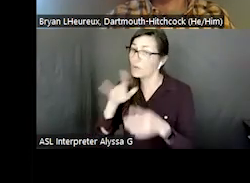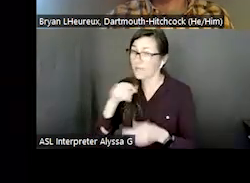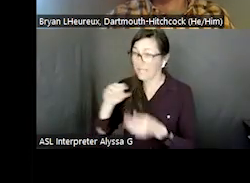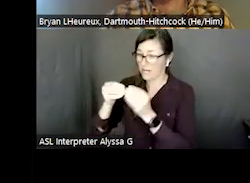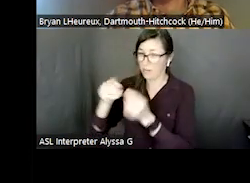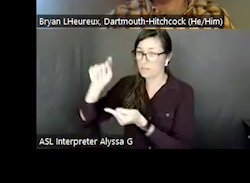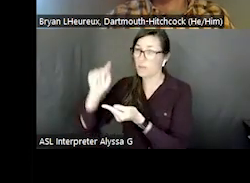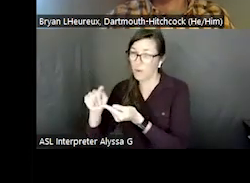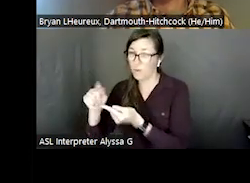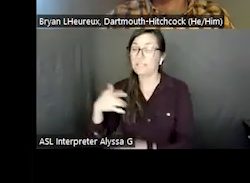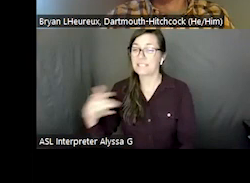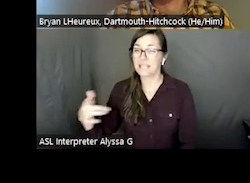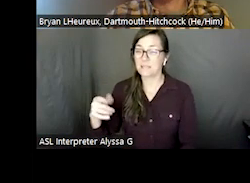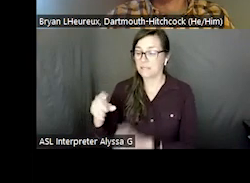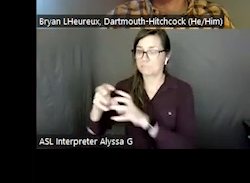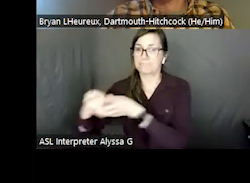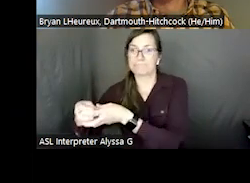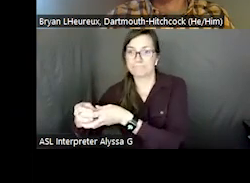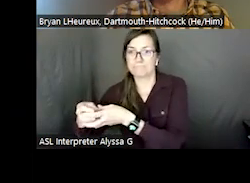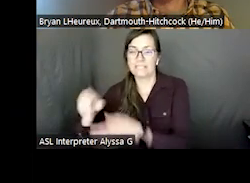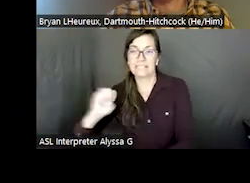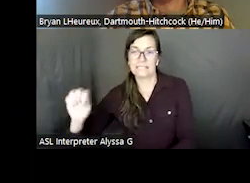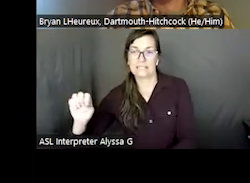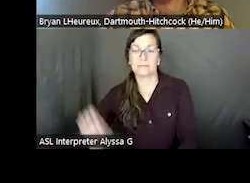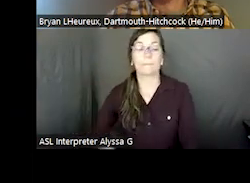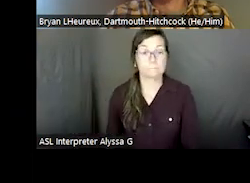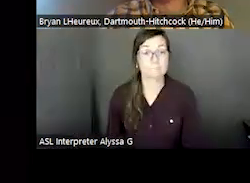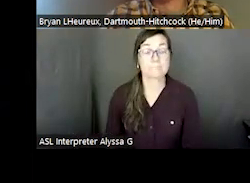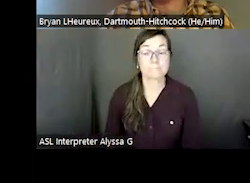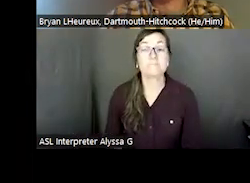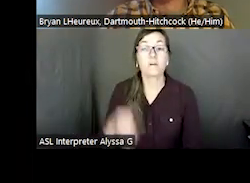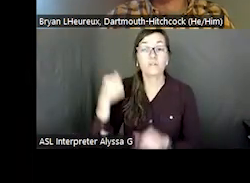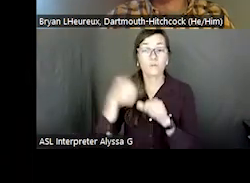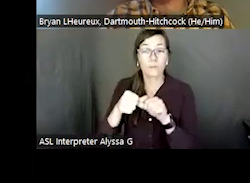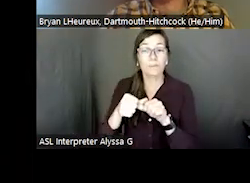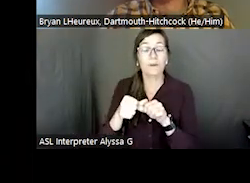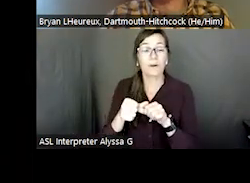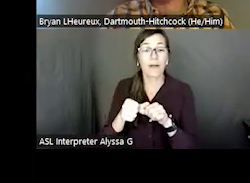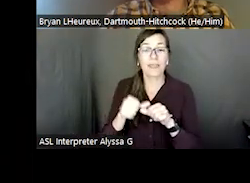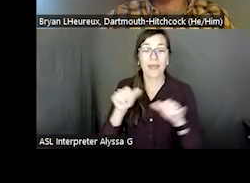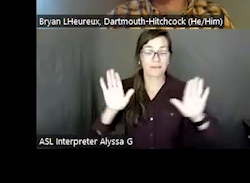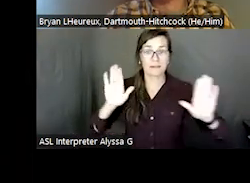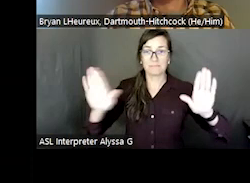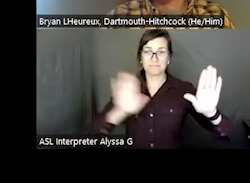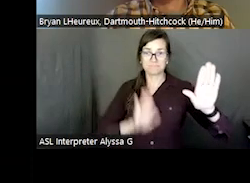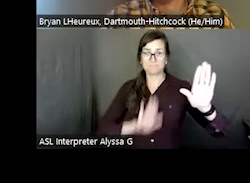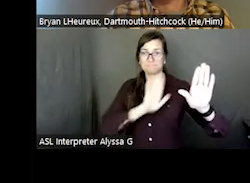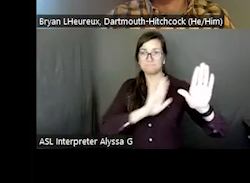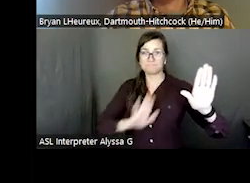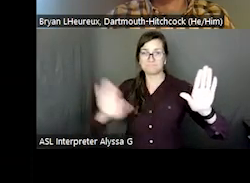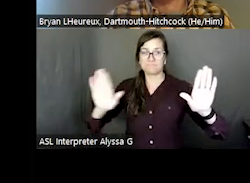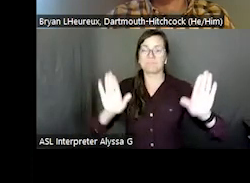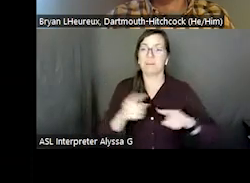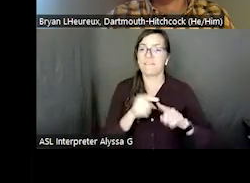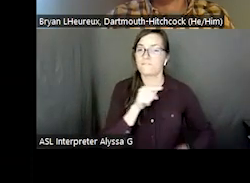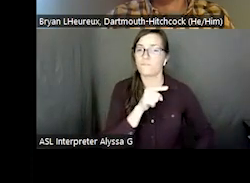they tend to be segregated on the east side. So remember that distribution of coloring there from this